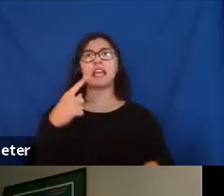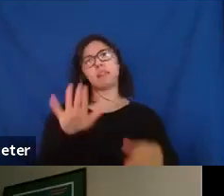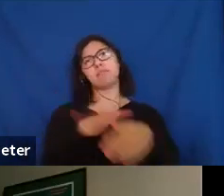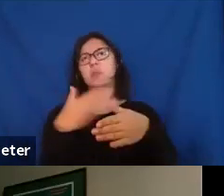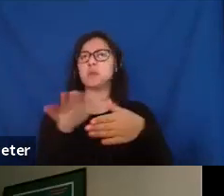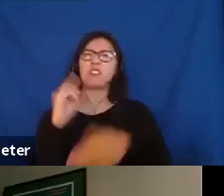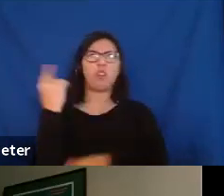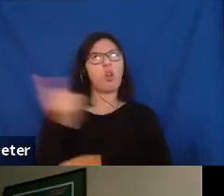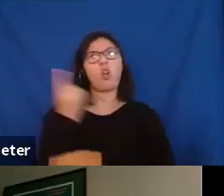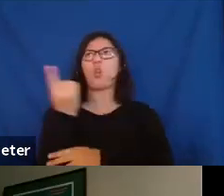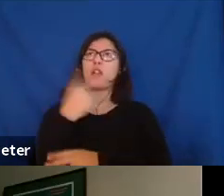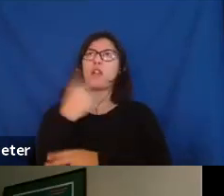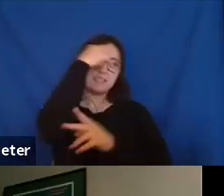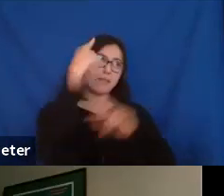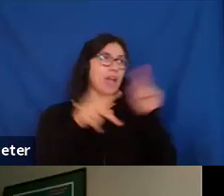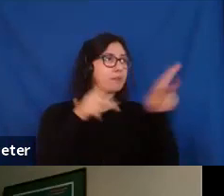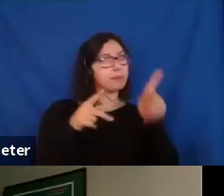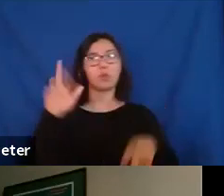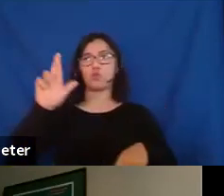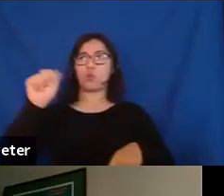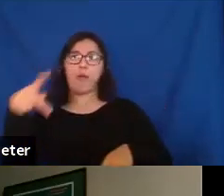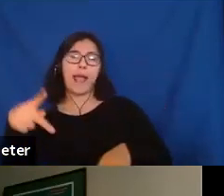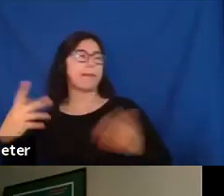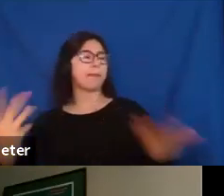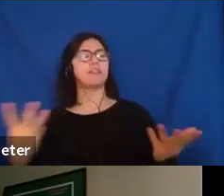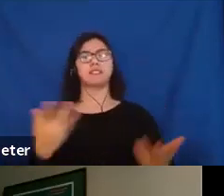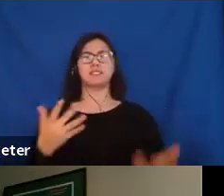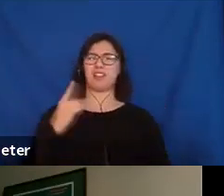So, he took it personal.